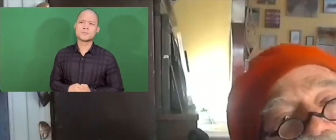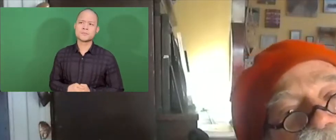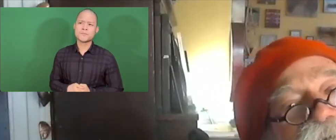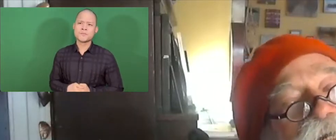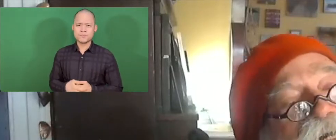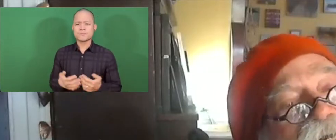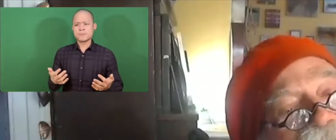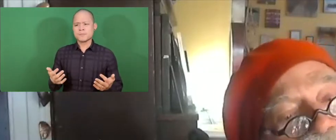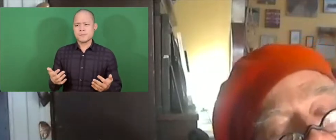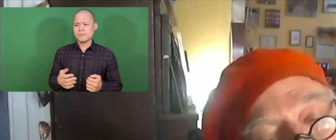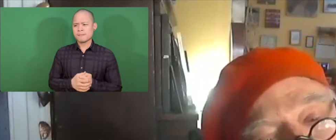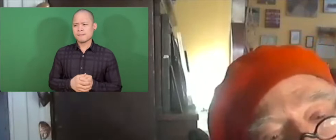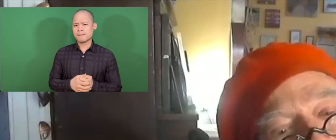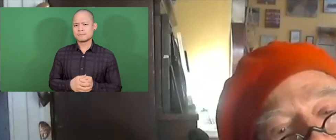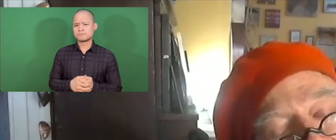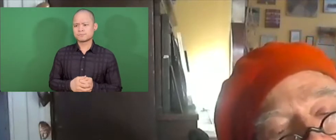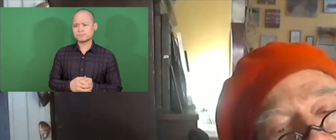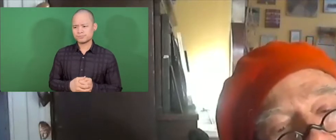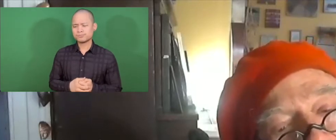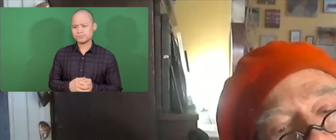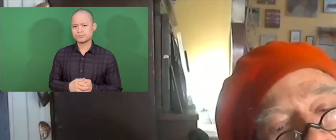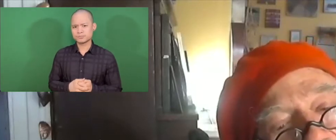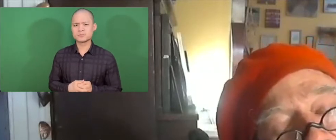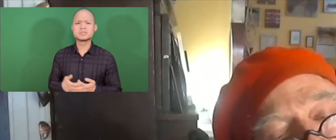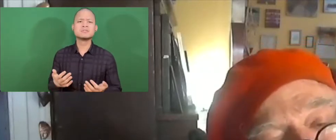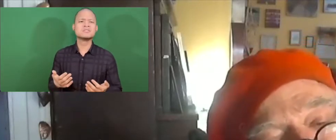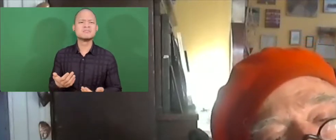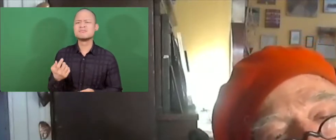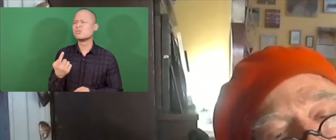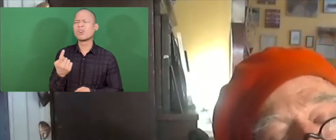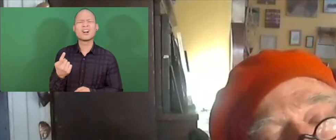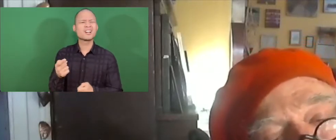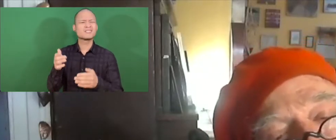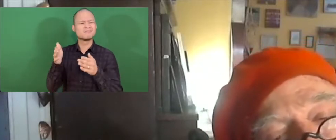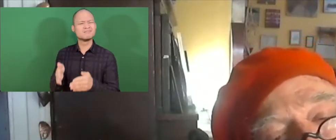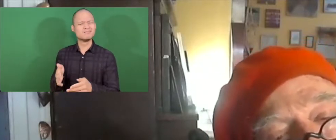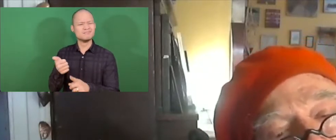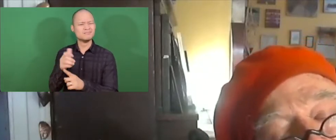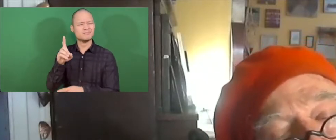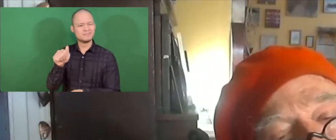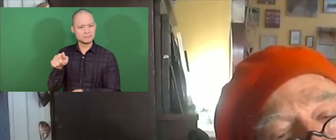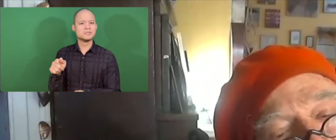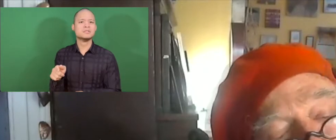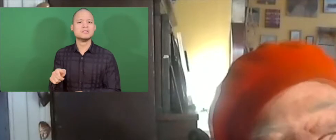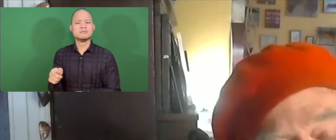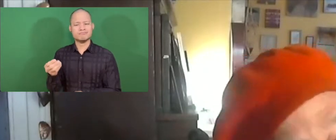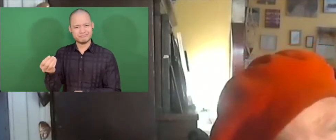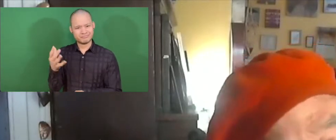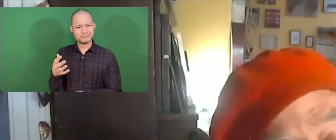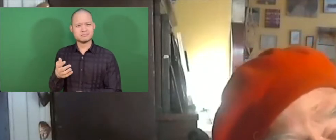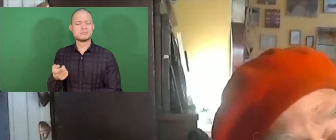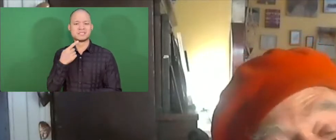It was some other disabled person that said,